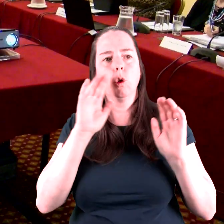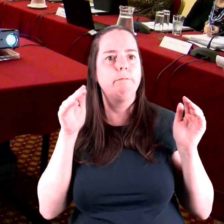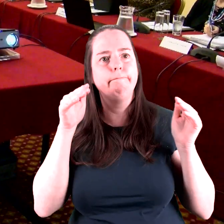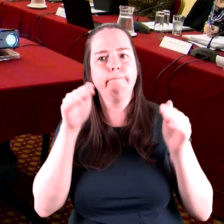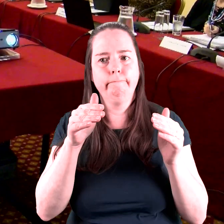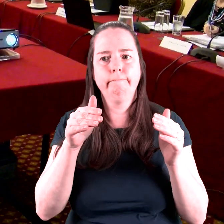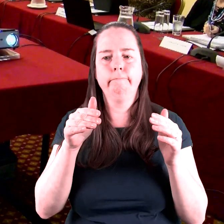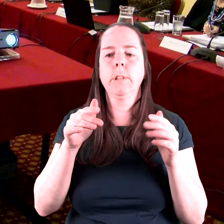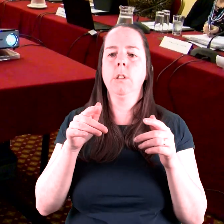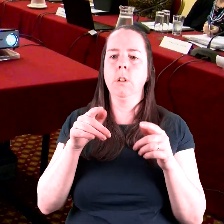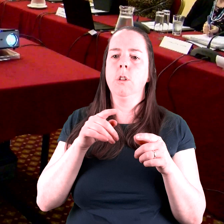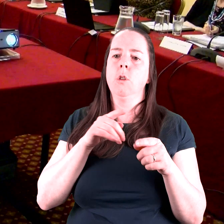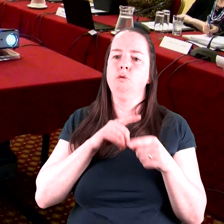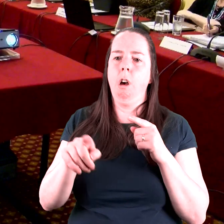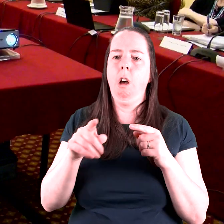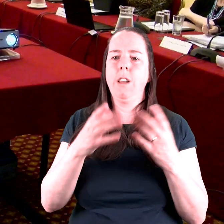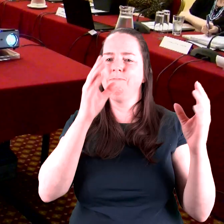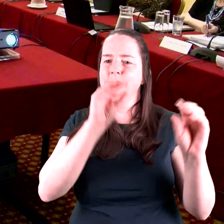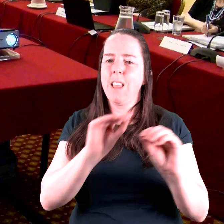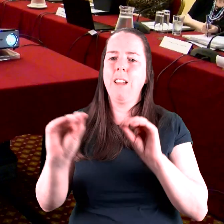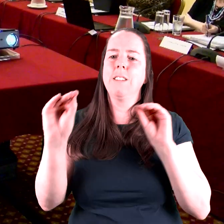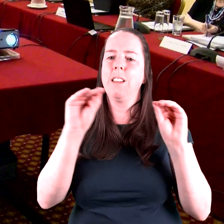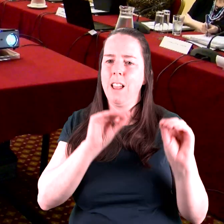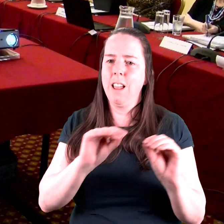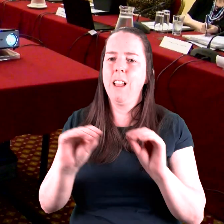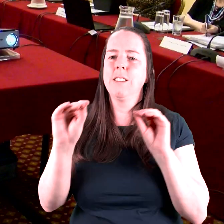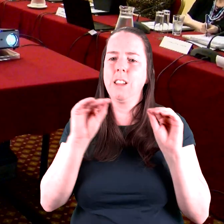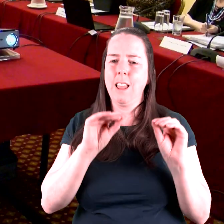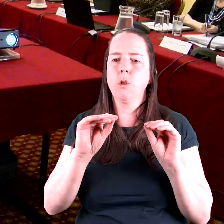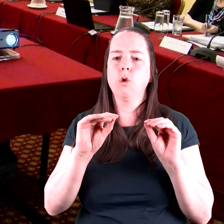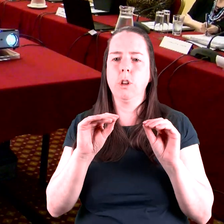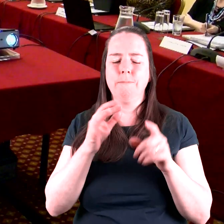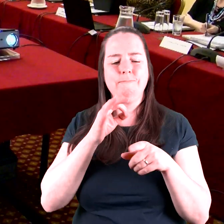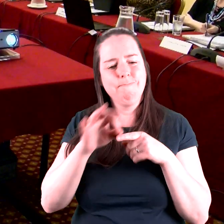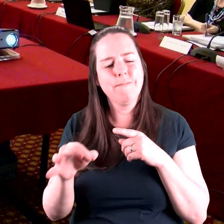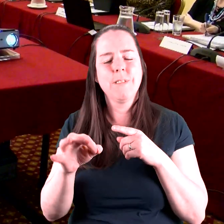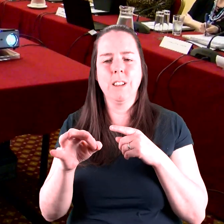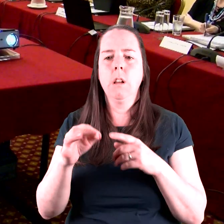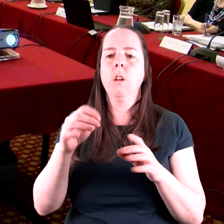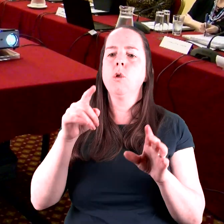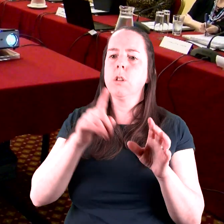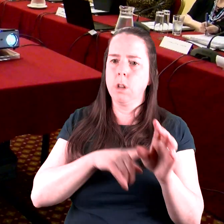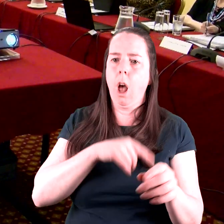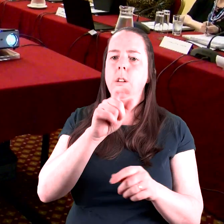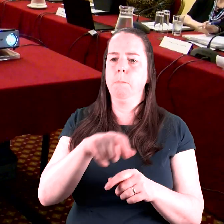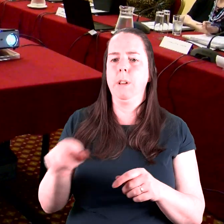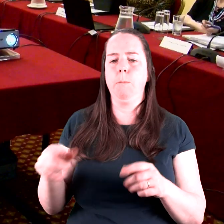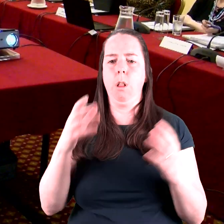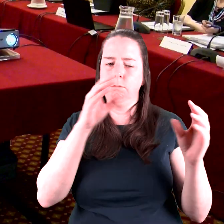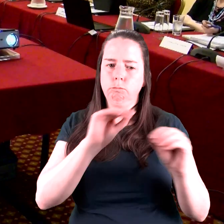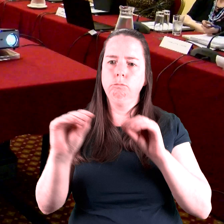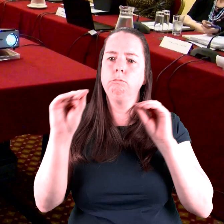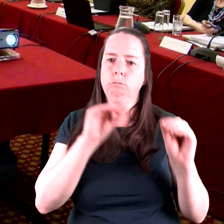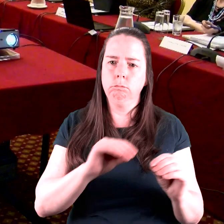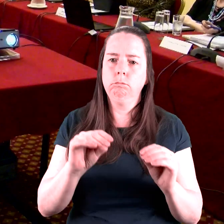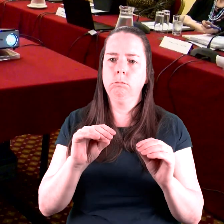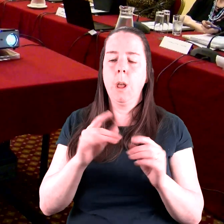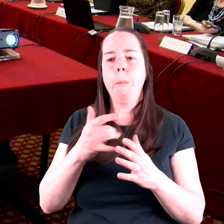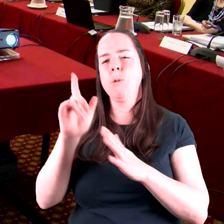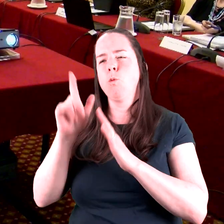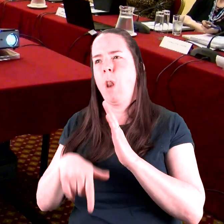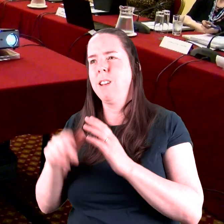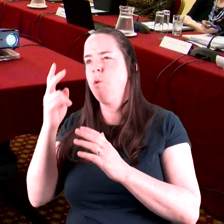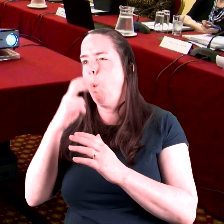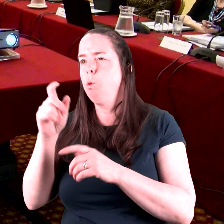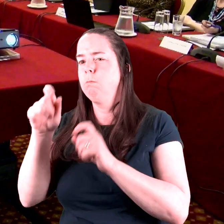pay attention to trying to get education built, particularly for young people.